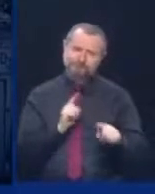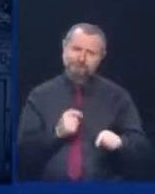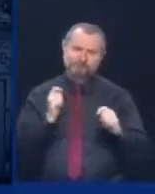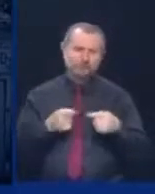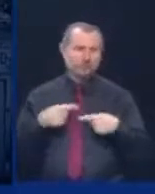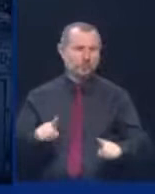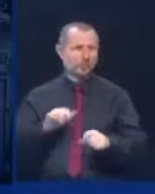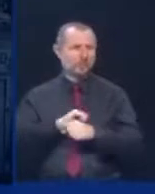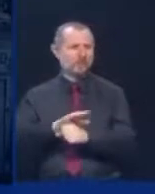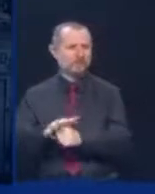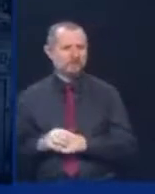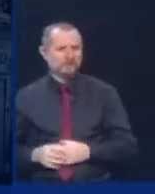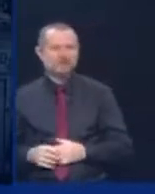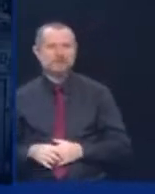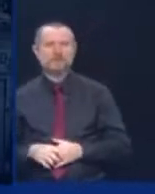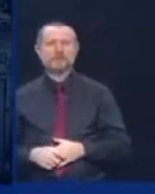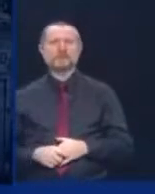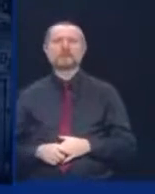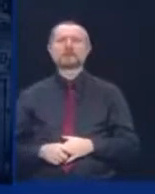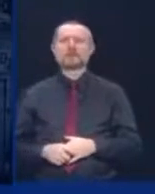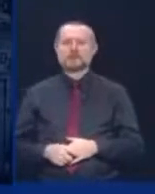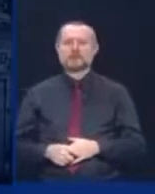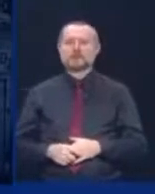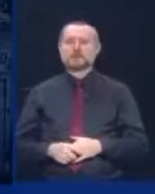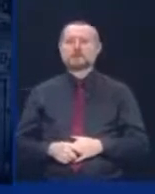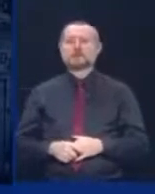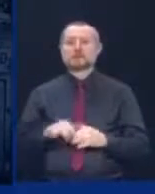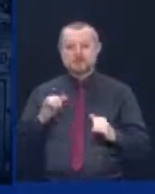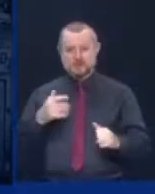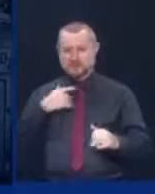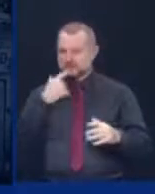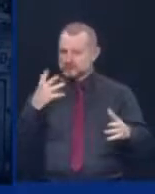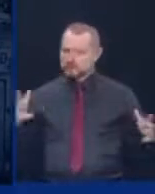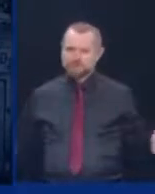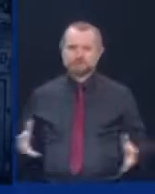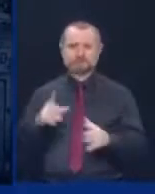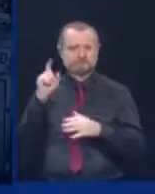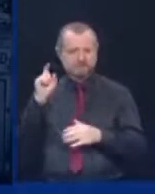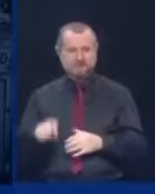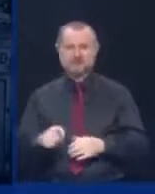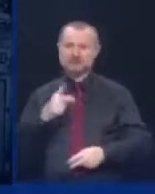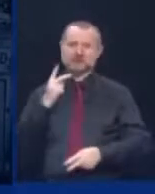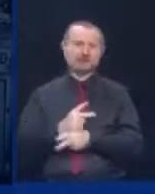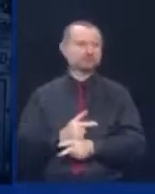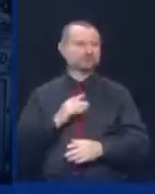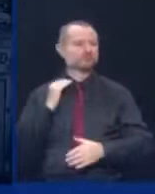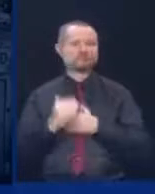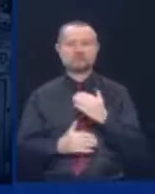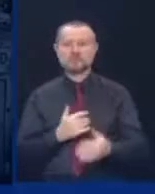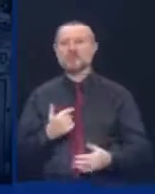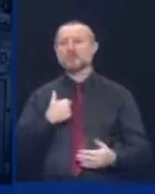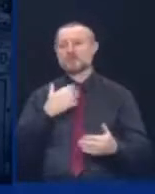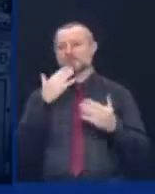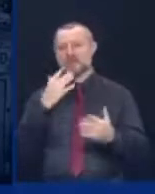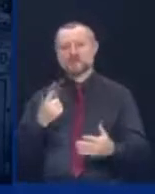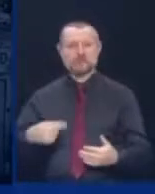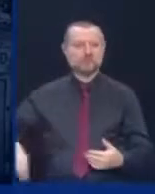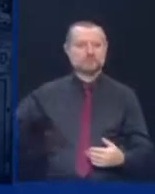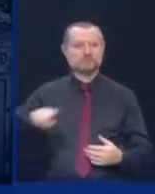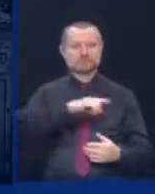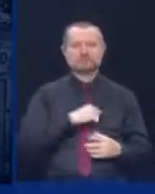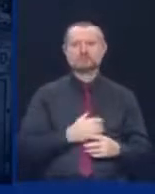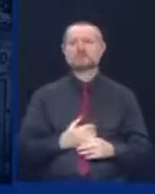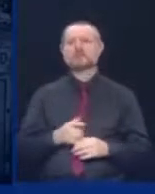COVID, because I insisted that the state keep moving. So I thank them also. But it's a big